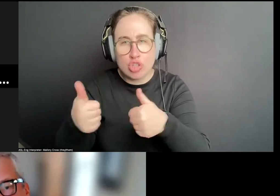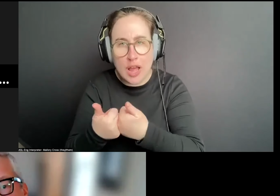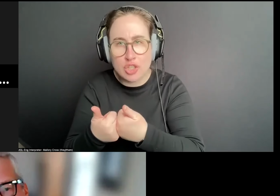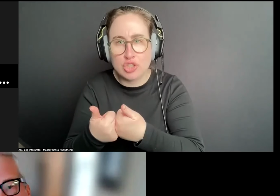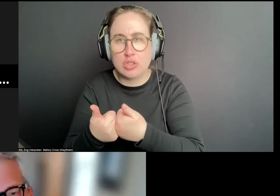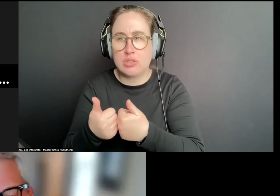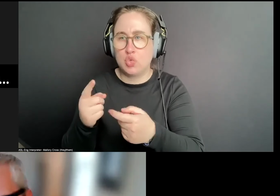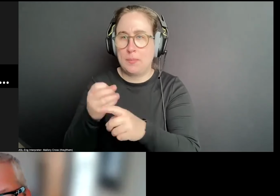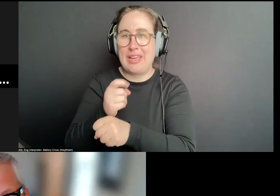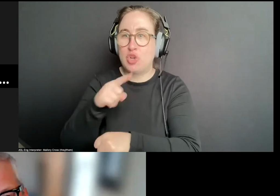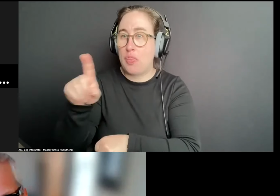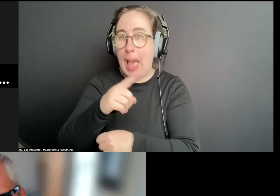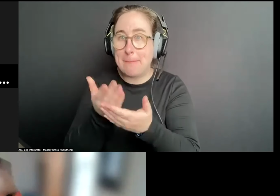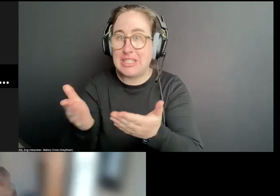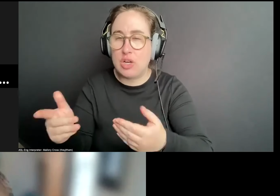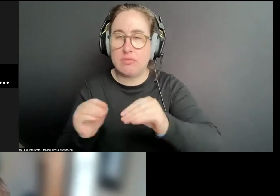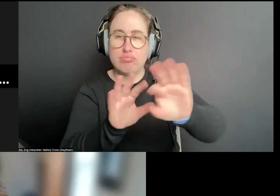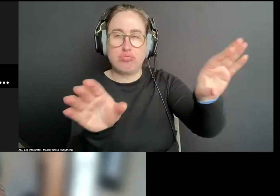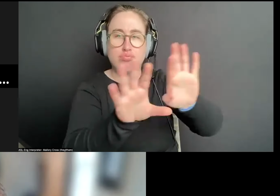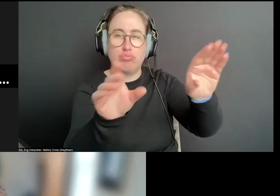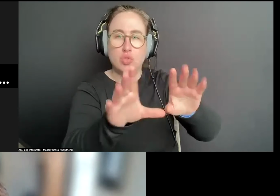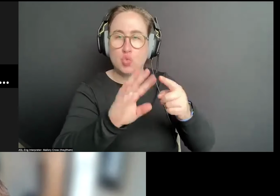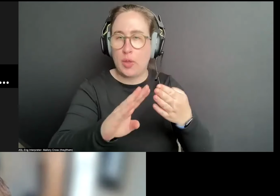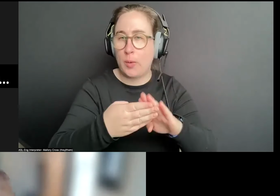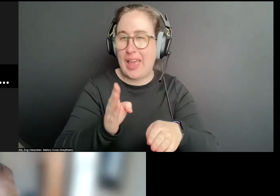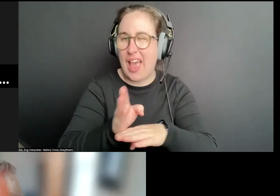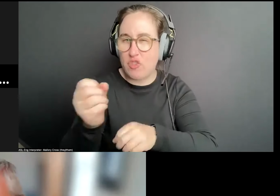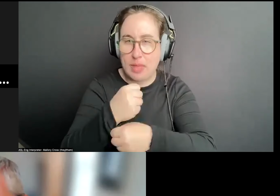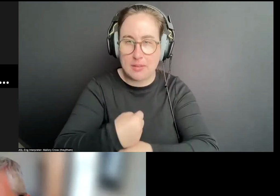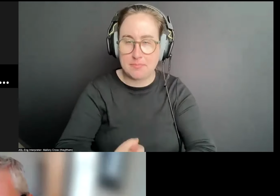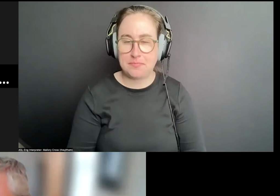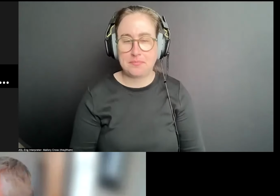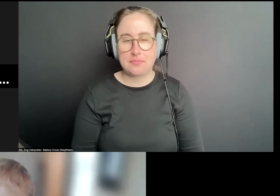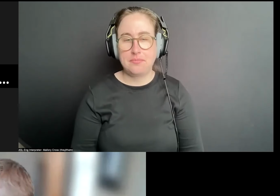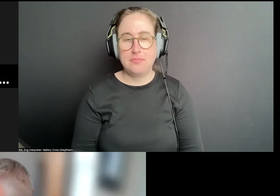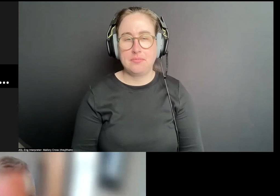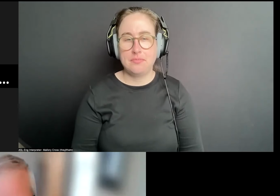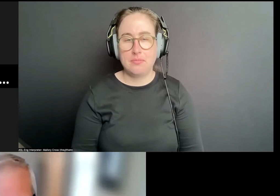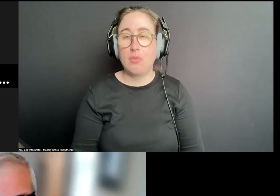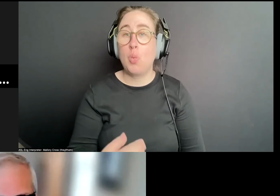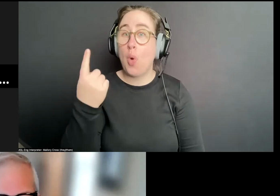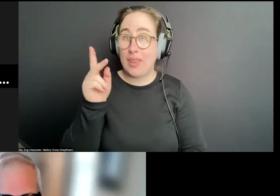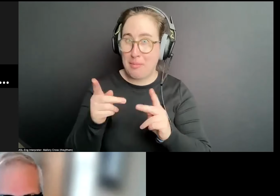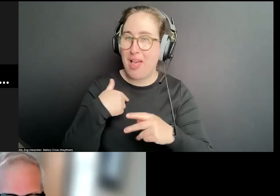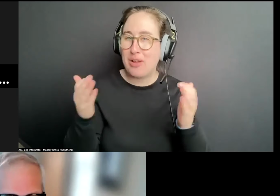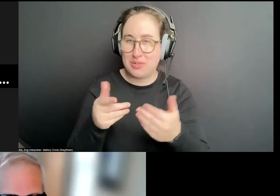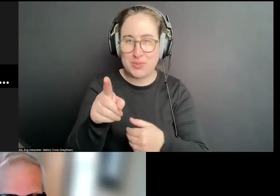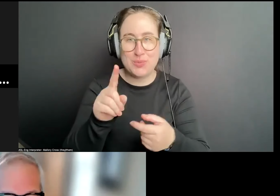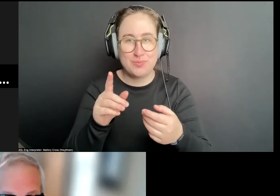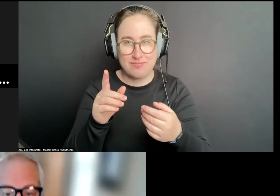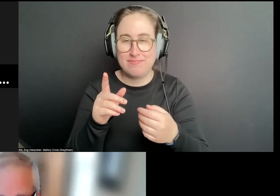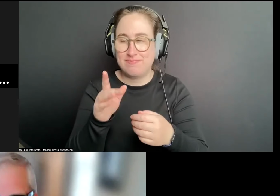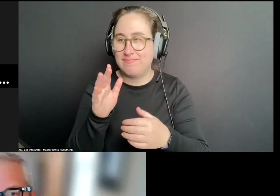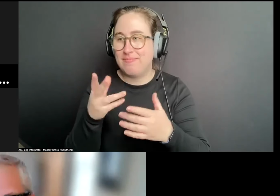materials back to the community after they've been produced. One of sort of the visionaries in the field that I wanted to introduce you to and have a conversation